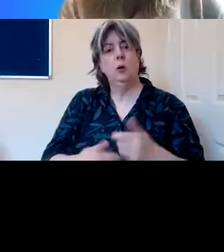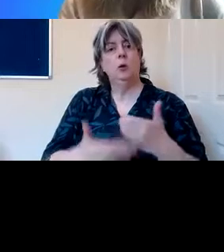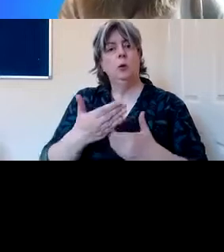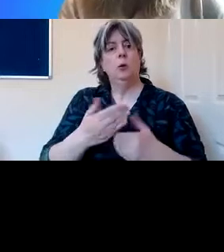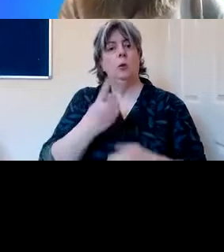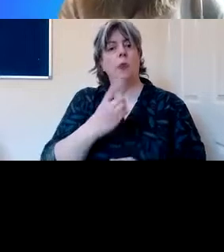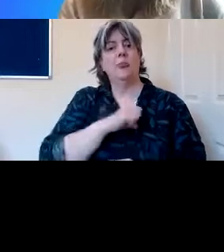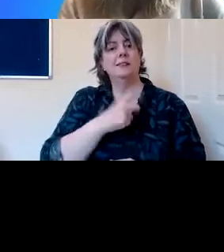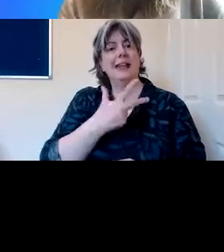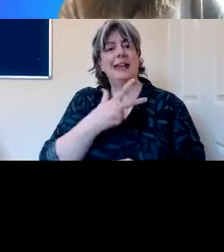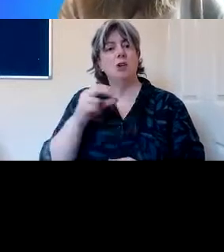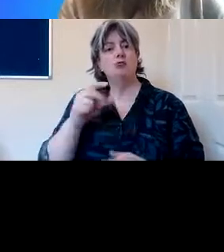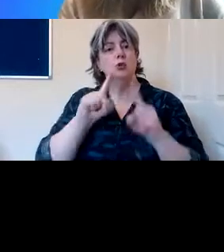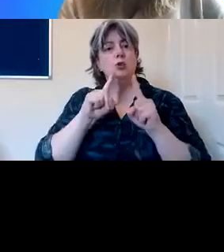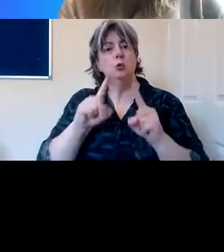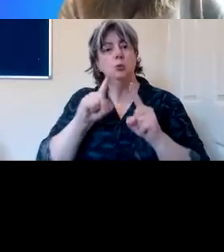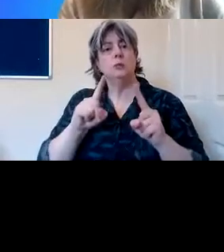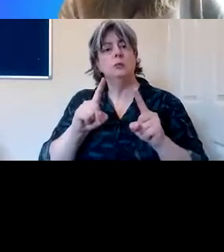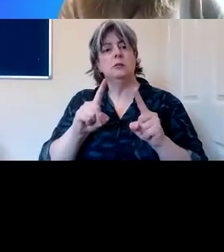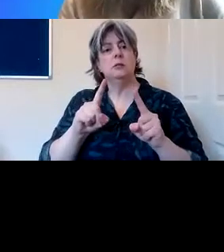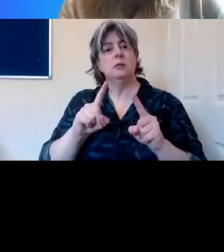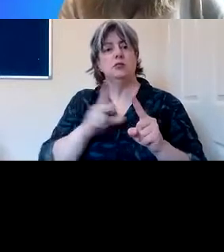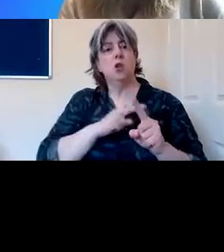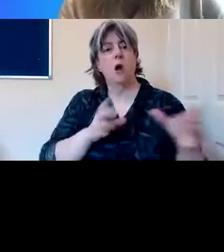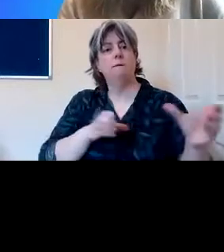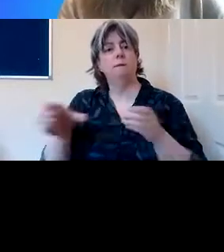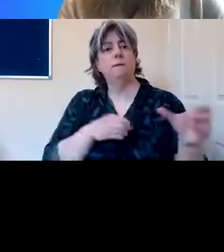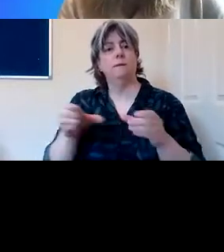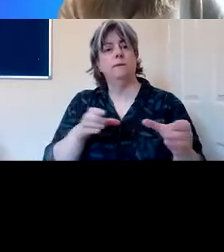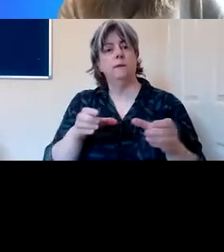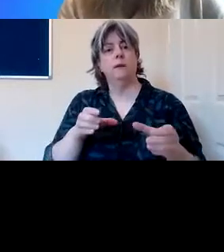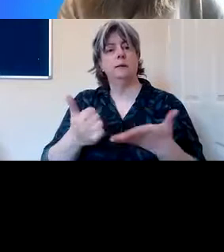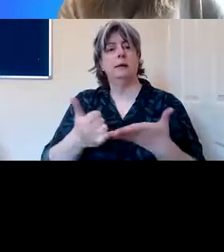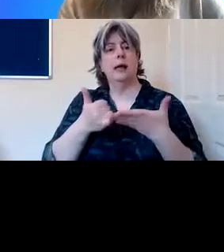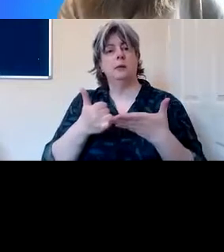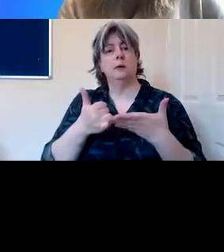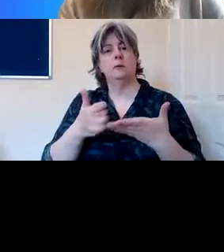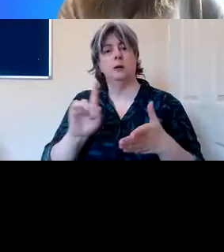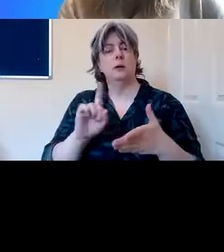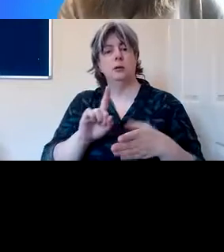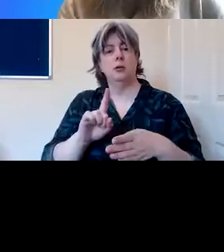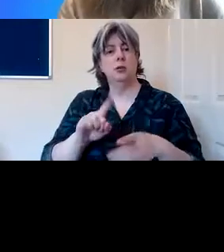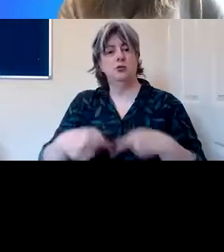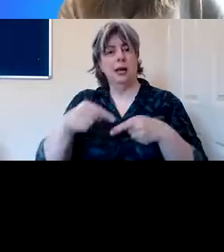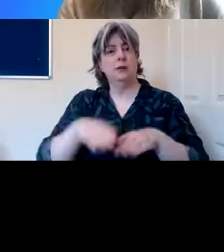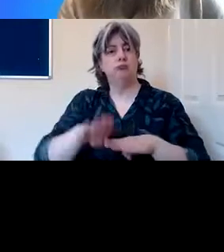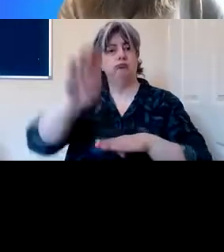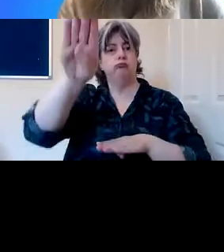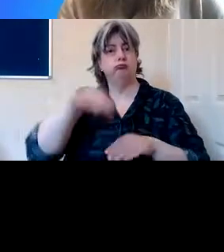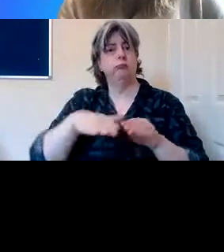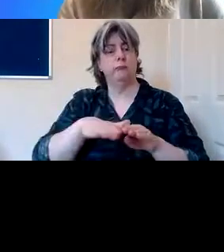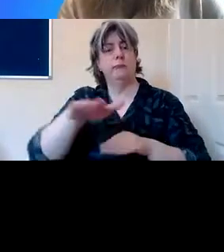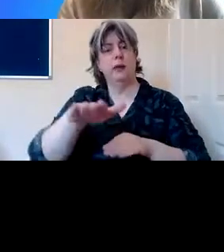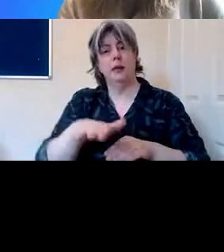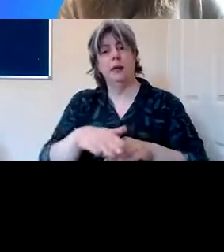to help with the challenge ahead of us. And education remains a key part of